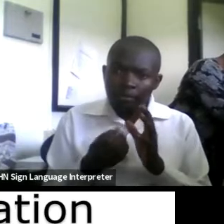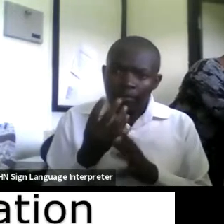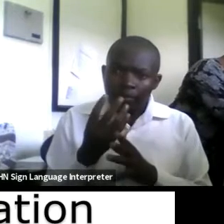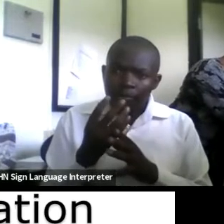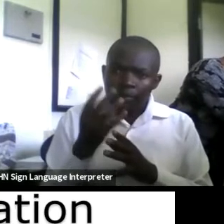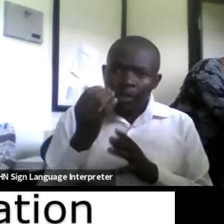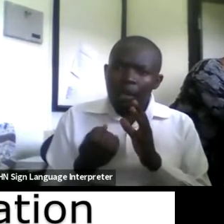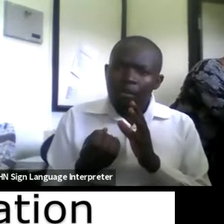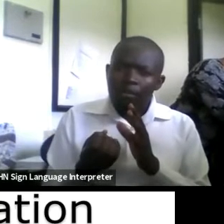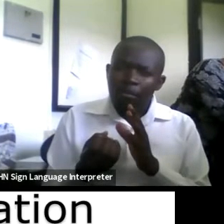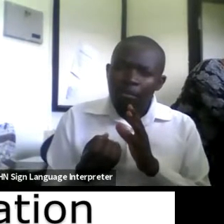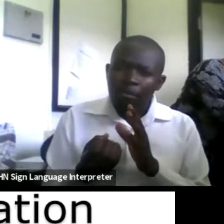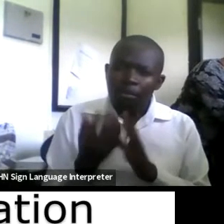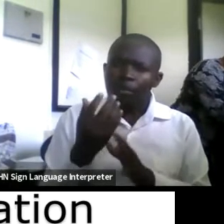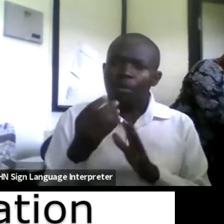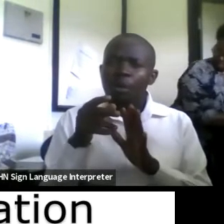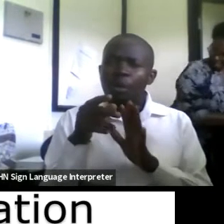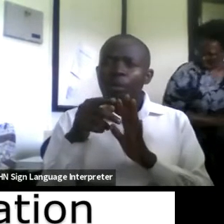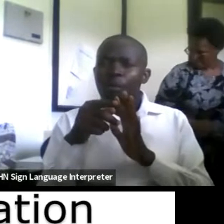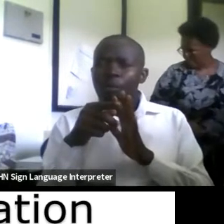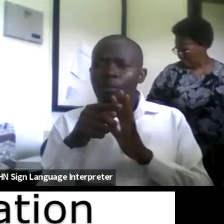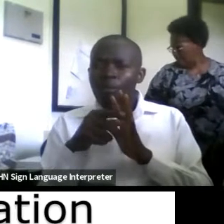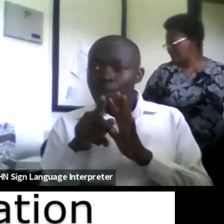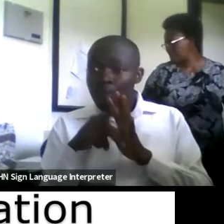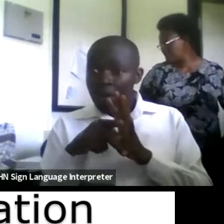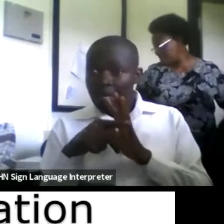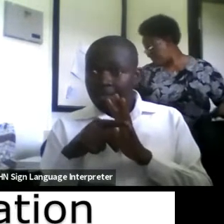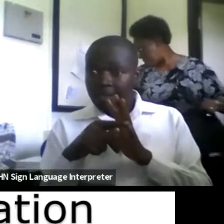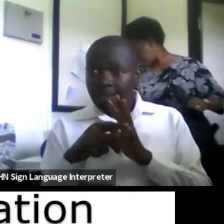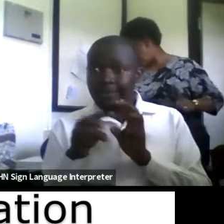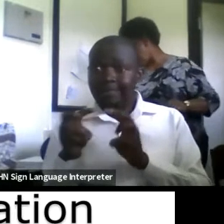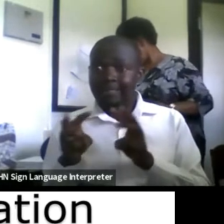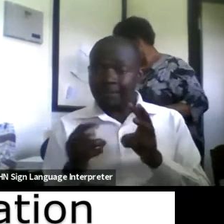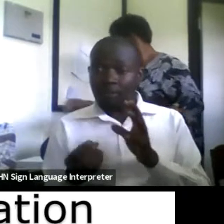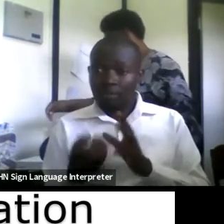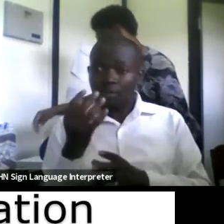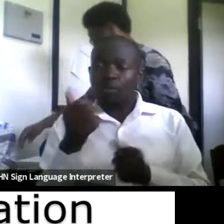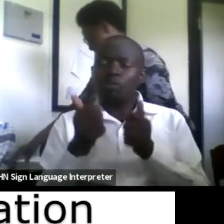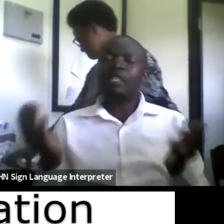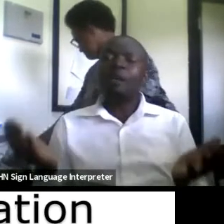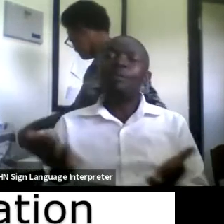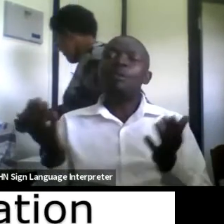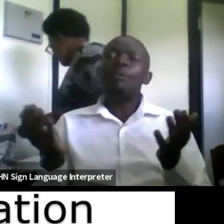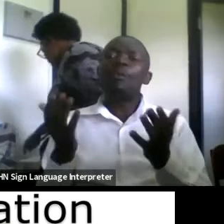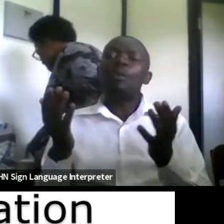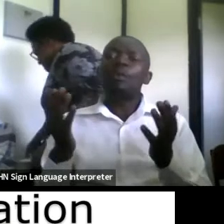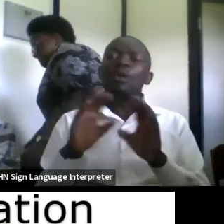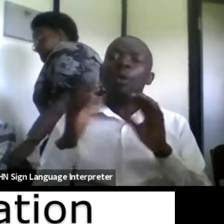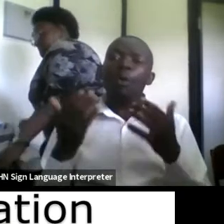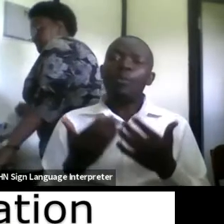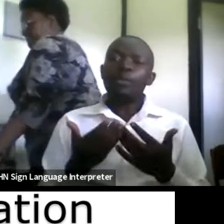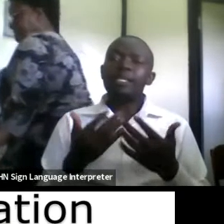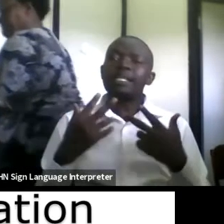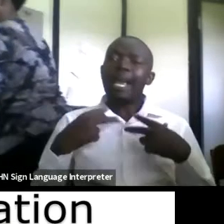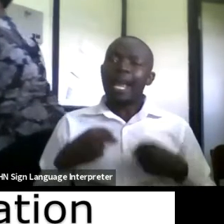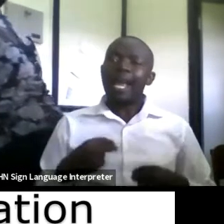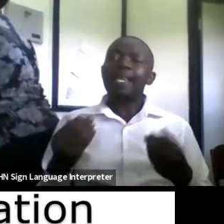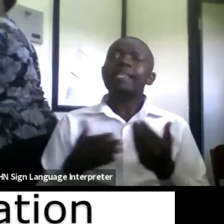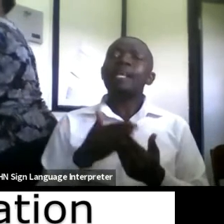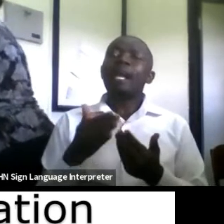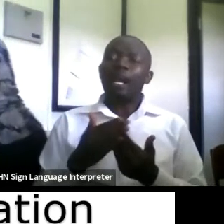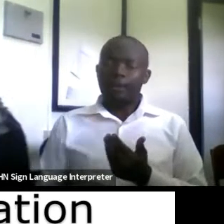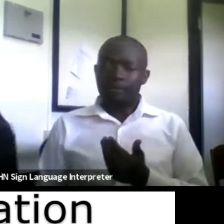world needs primary health care system that promotes community health care in every country. The